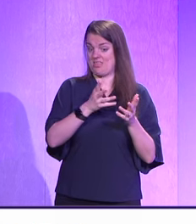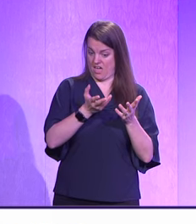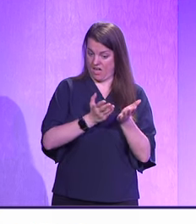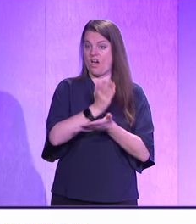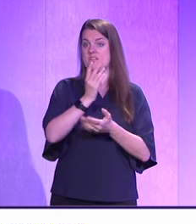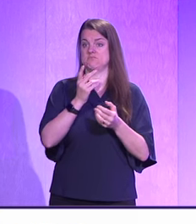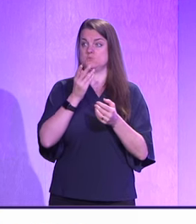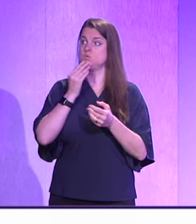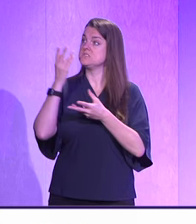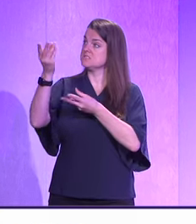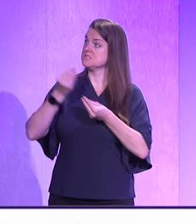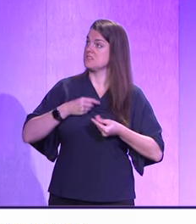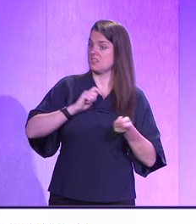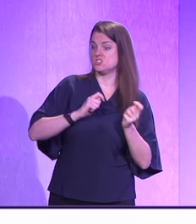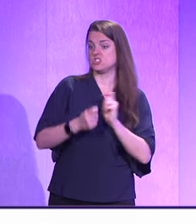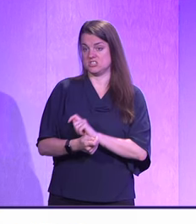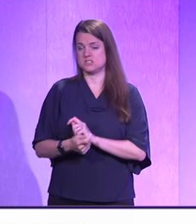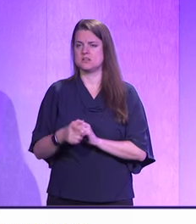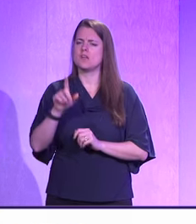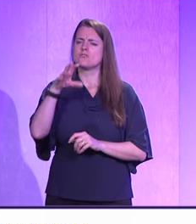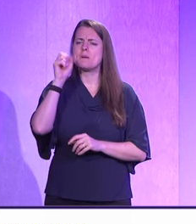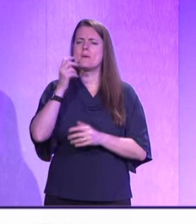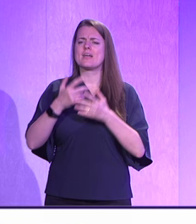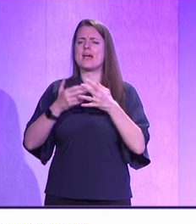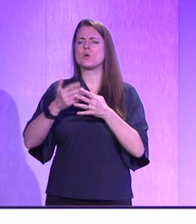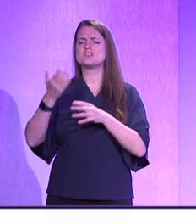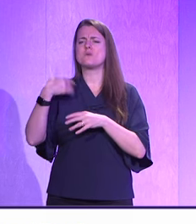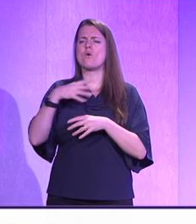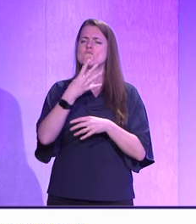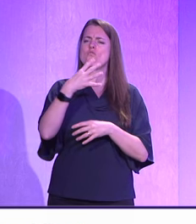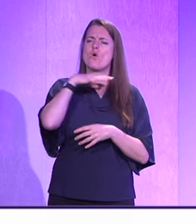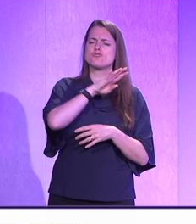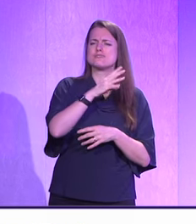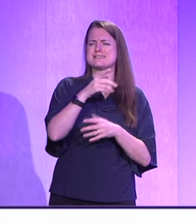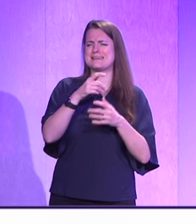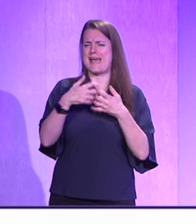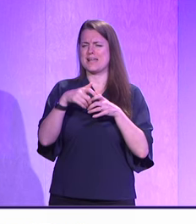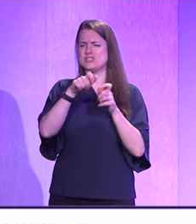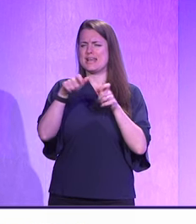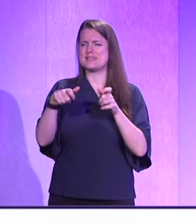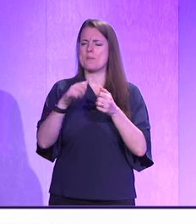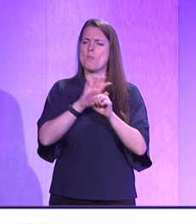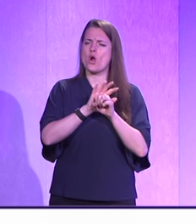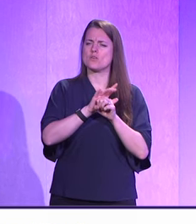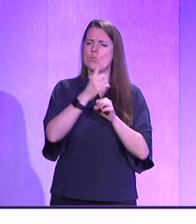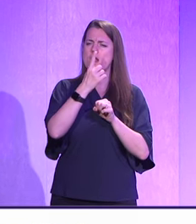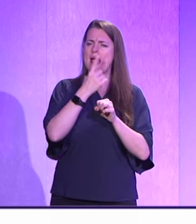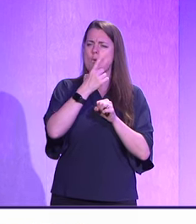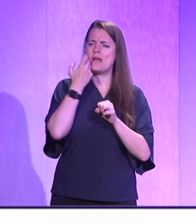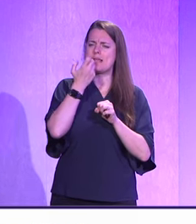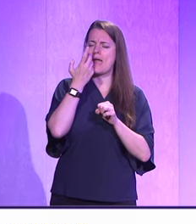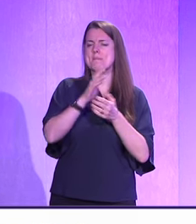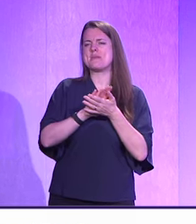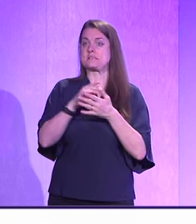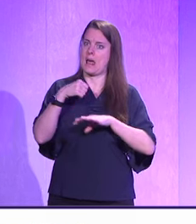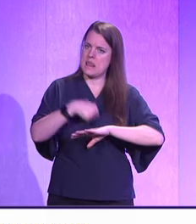they saved, but if you remember the calculations from before, where it was 400 engineers blocked for 1 hour a day, was costing at